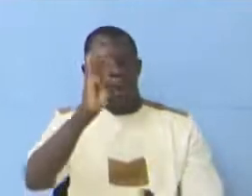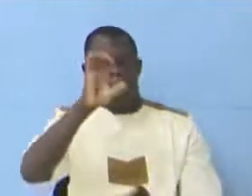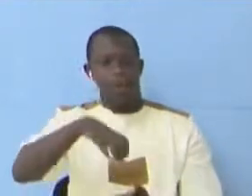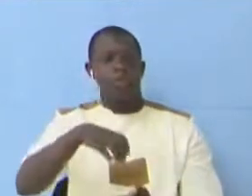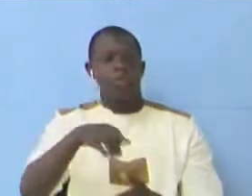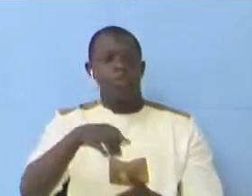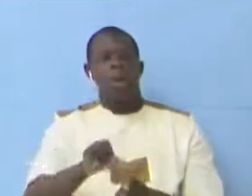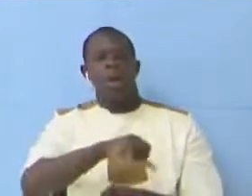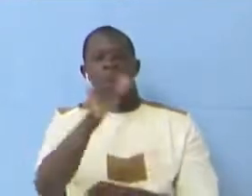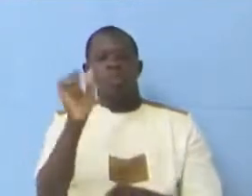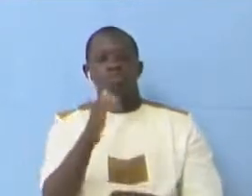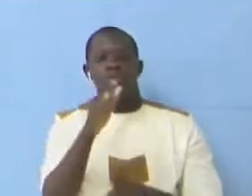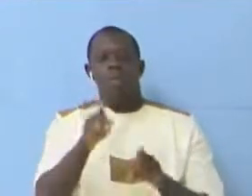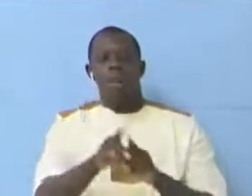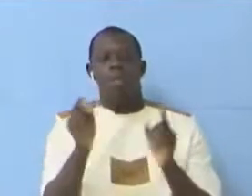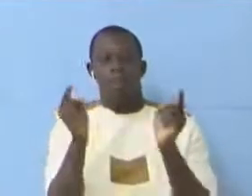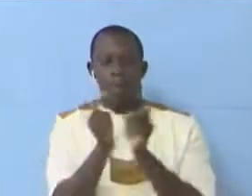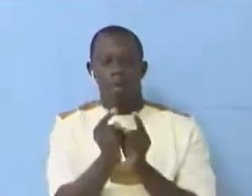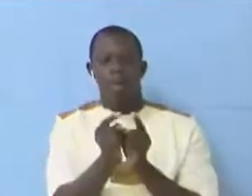Then went to the conference hall.